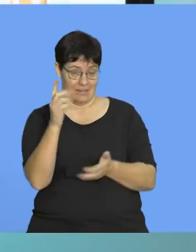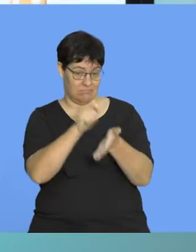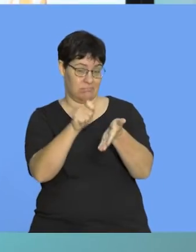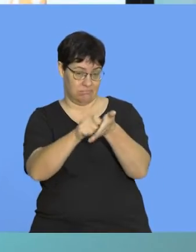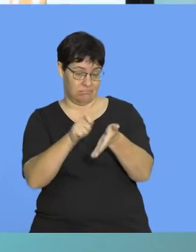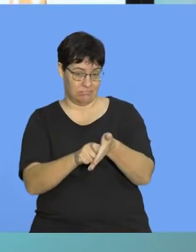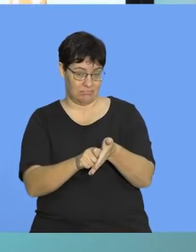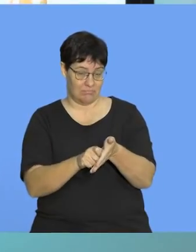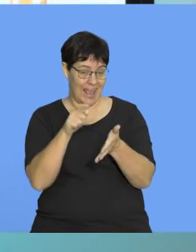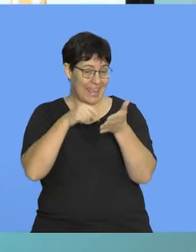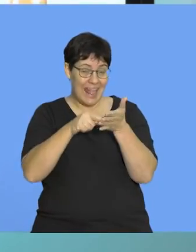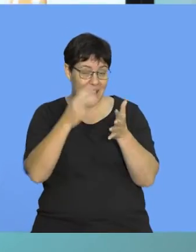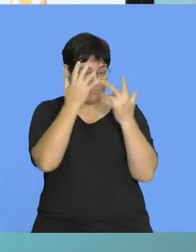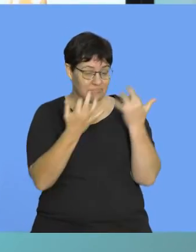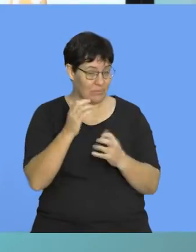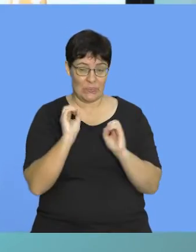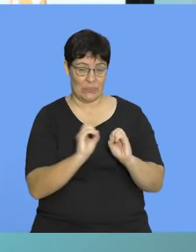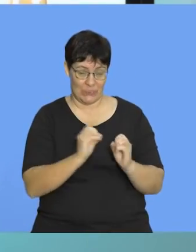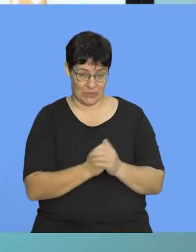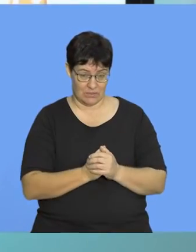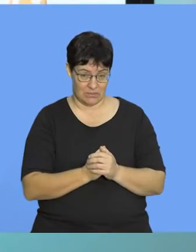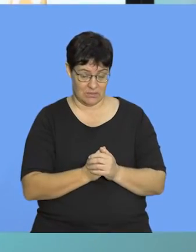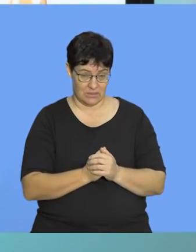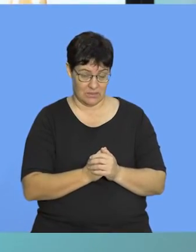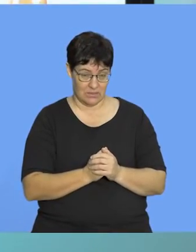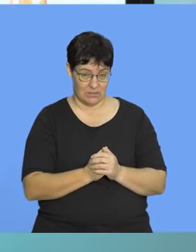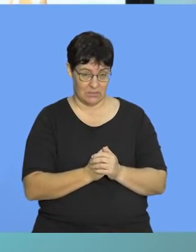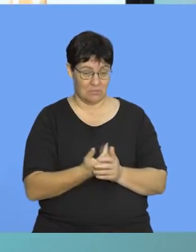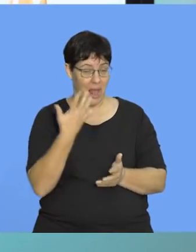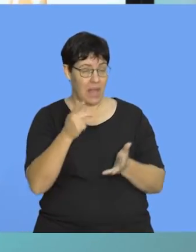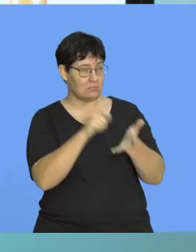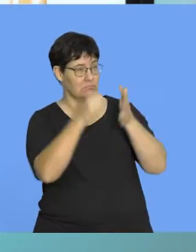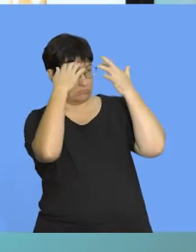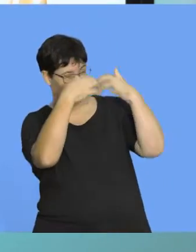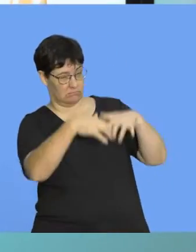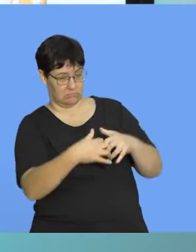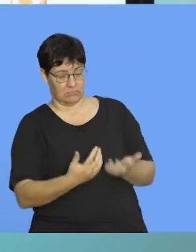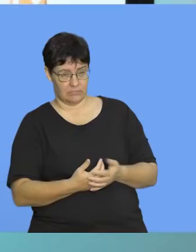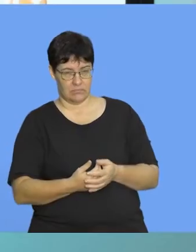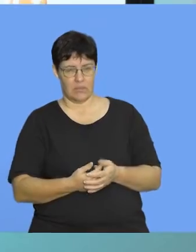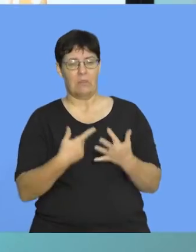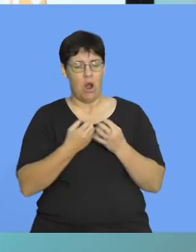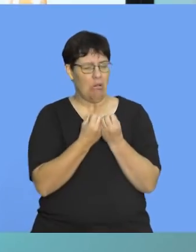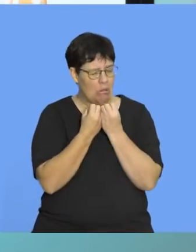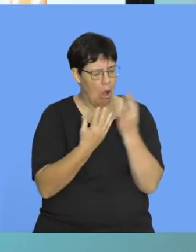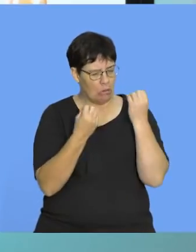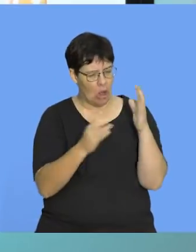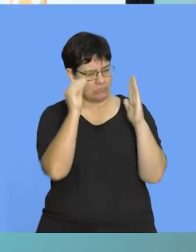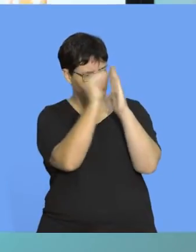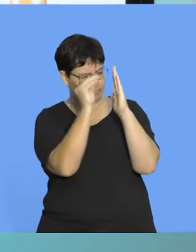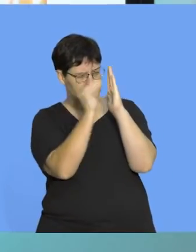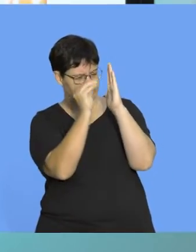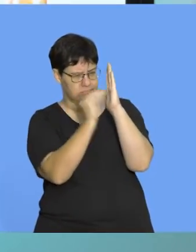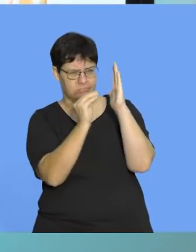hand. Didn't have calculators, which is scary, all by hand. So this would have taken lots and lots